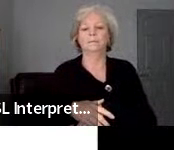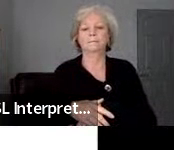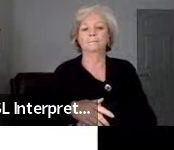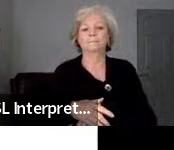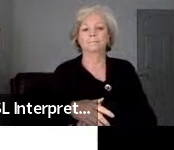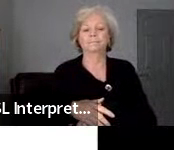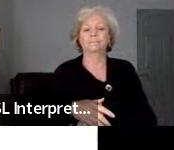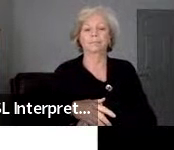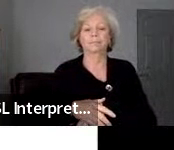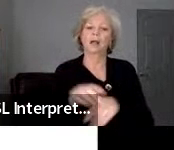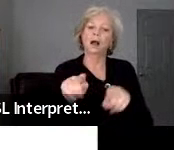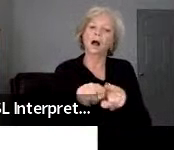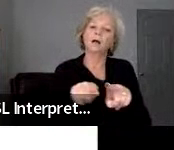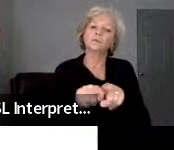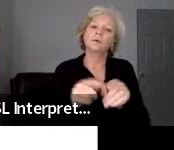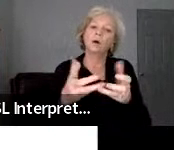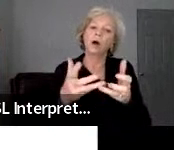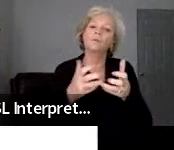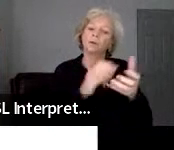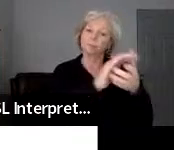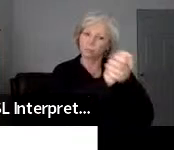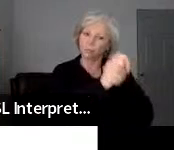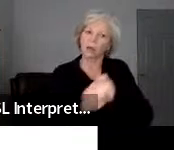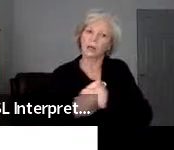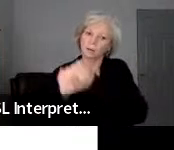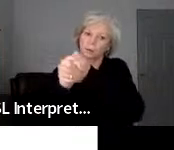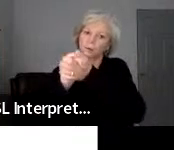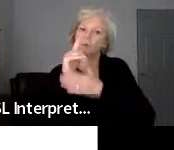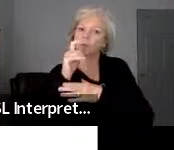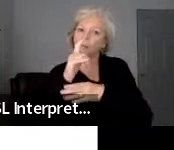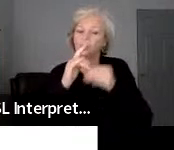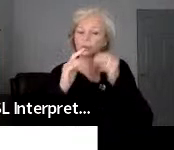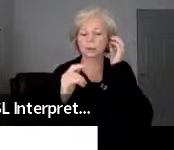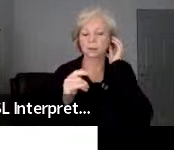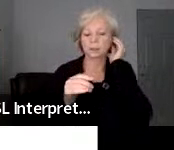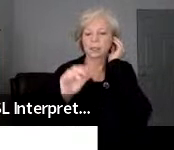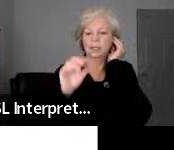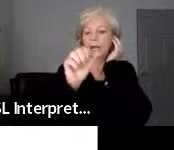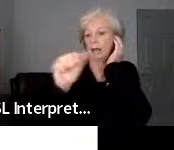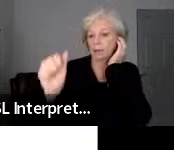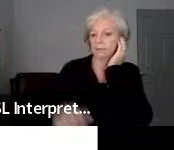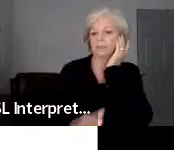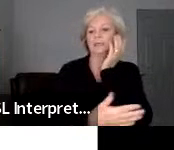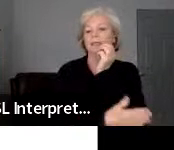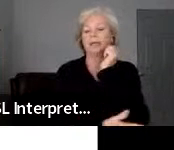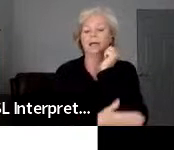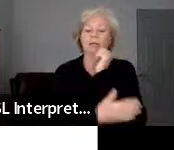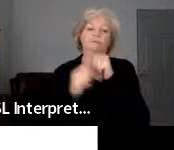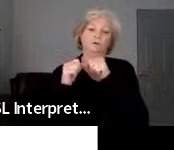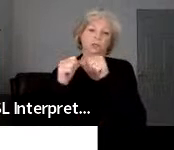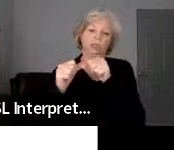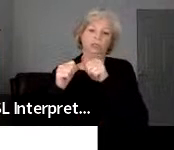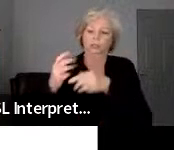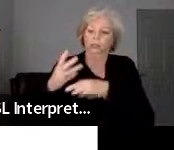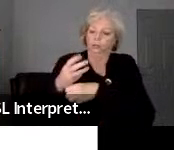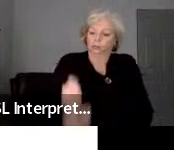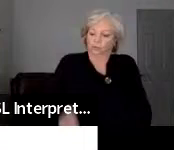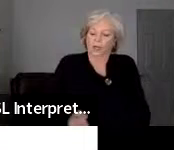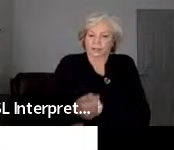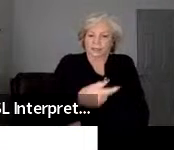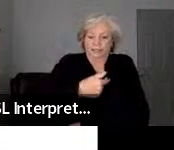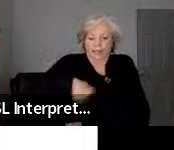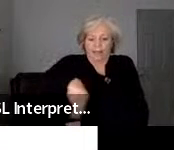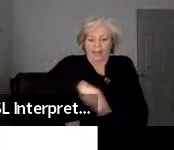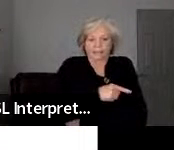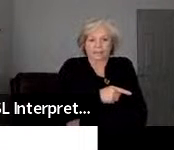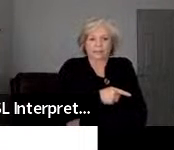I also want to just give shout out, again to Alameda County for continuing to trust in us.